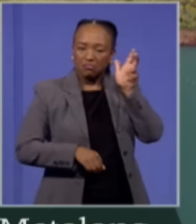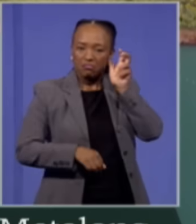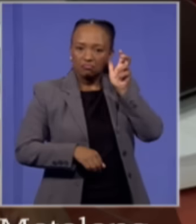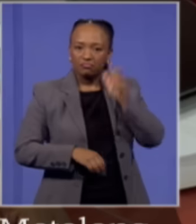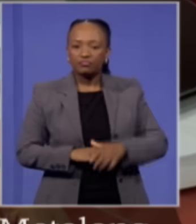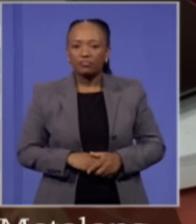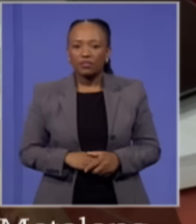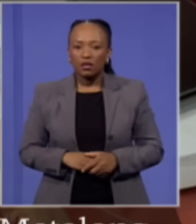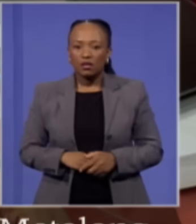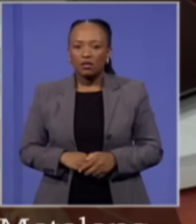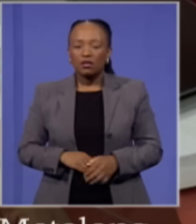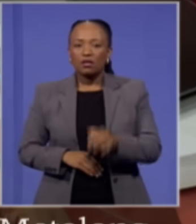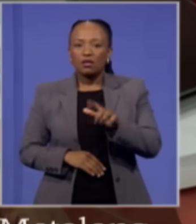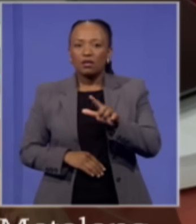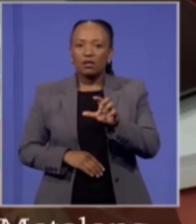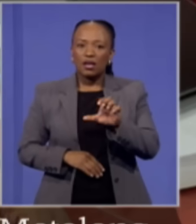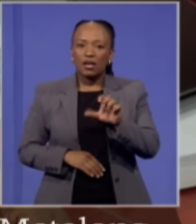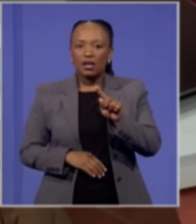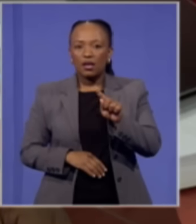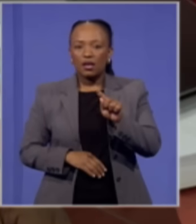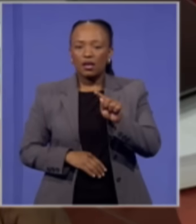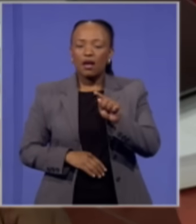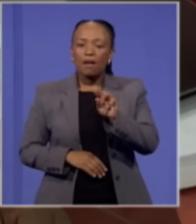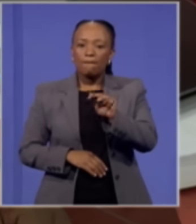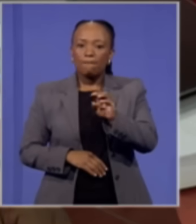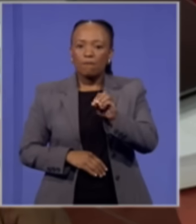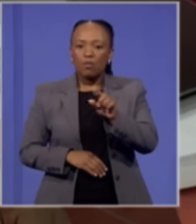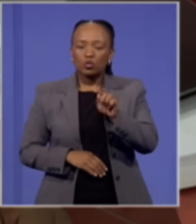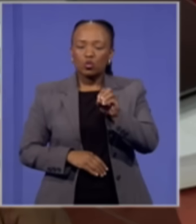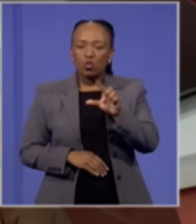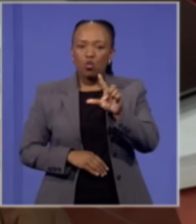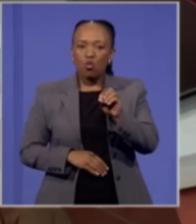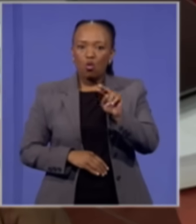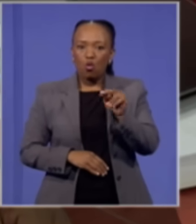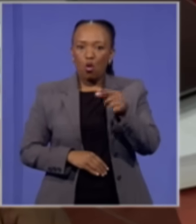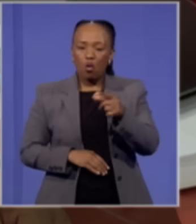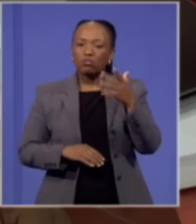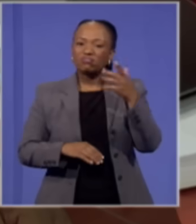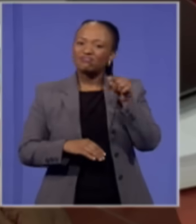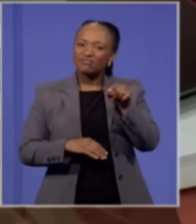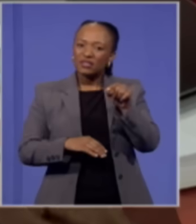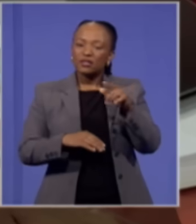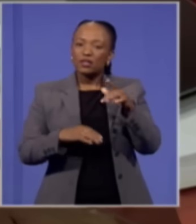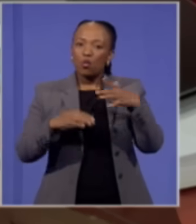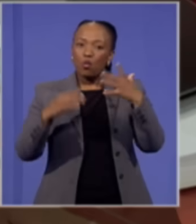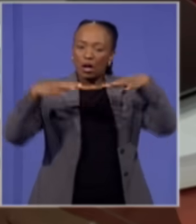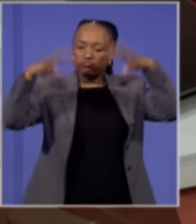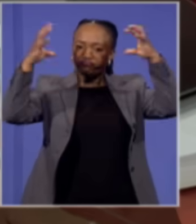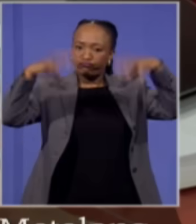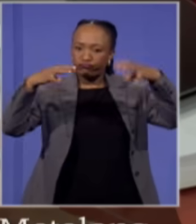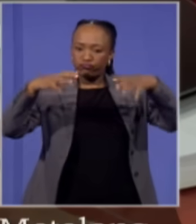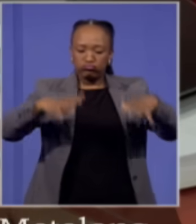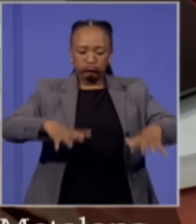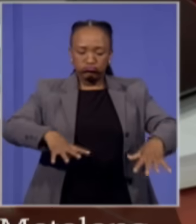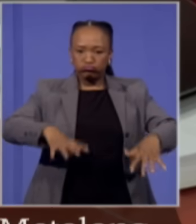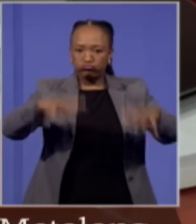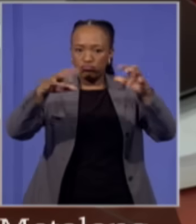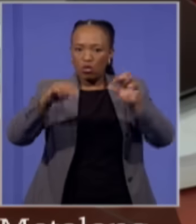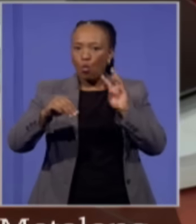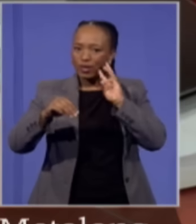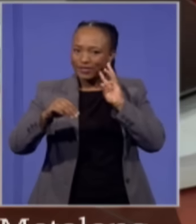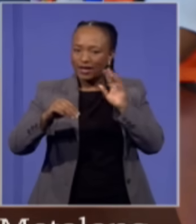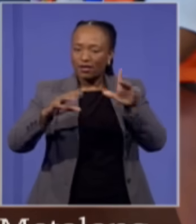Metolong Dam Safety Engineer. Metolong Dam is overspilling due to recent heavy rains and the water level in the lake keeps rising.